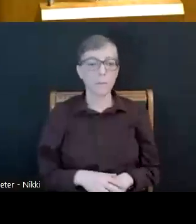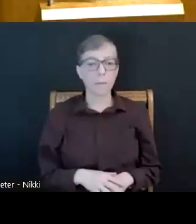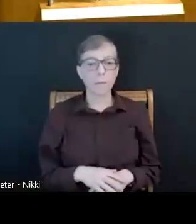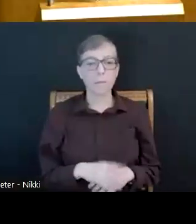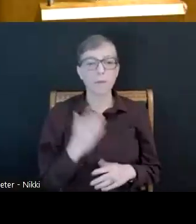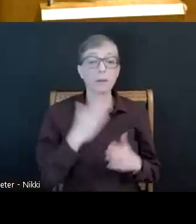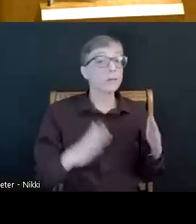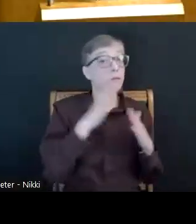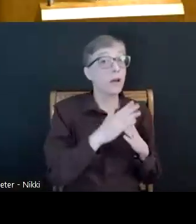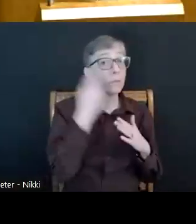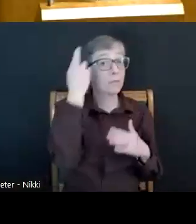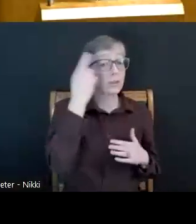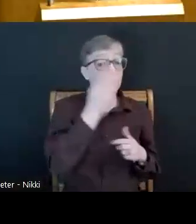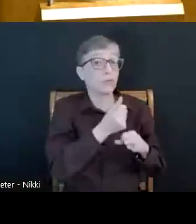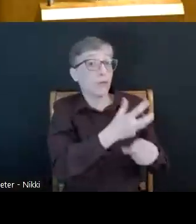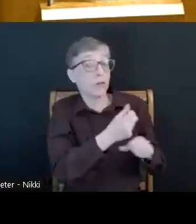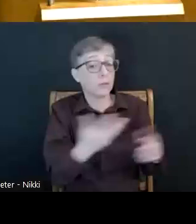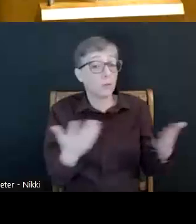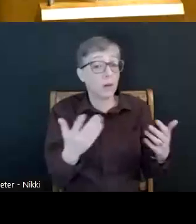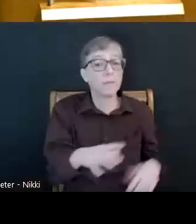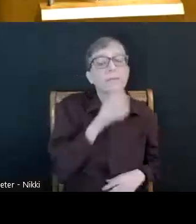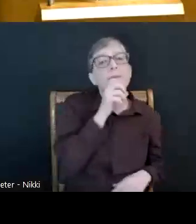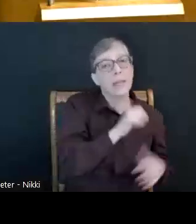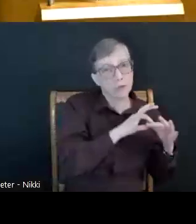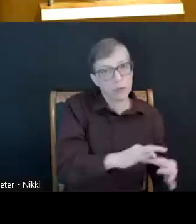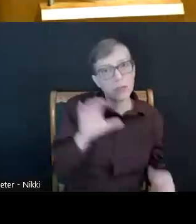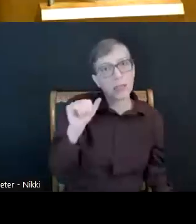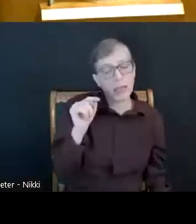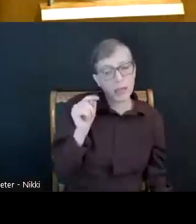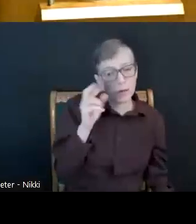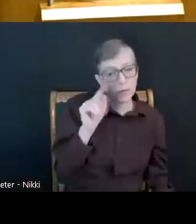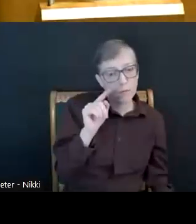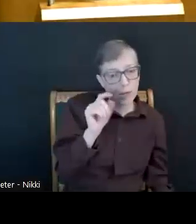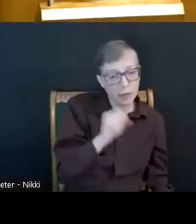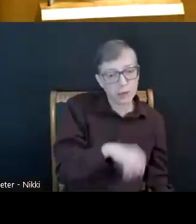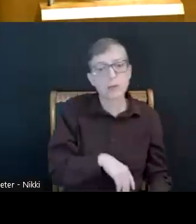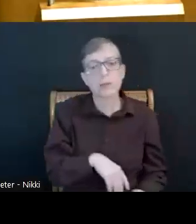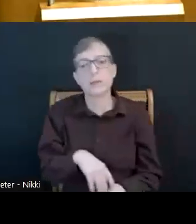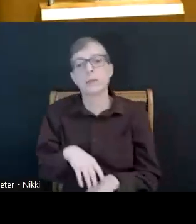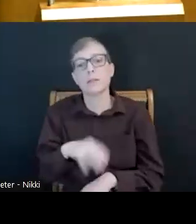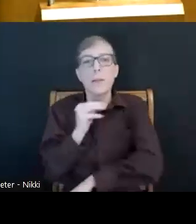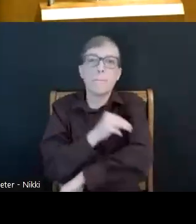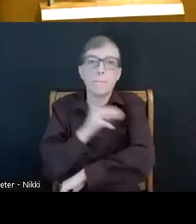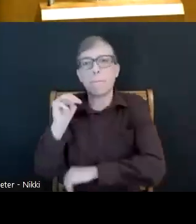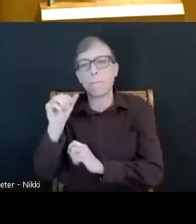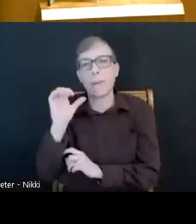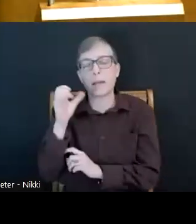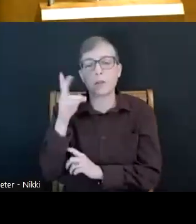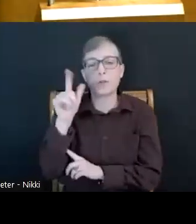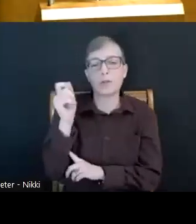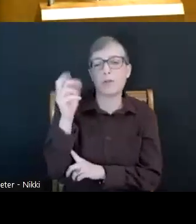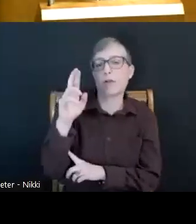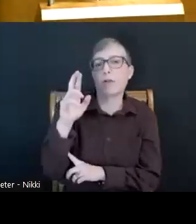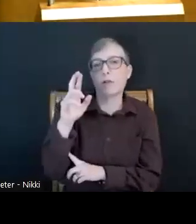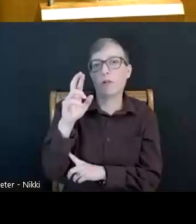cataracts, age-related macular degeneration, diabetic retinopathy, and glaucoma. But of course, there are many ways to lose vision.